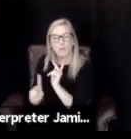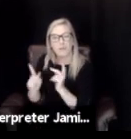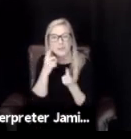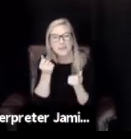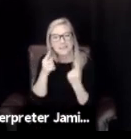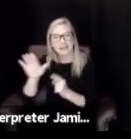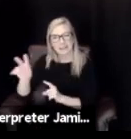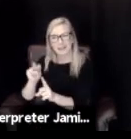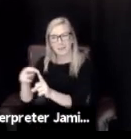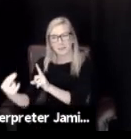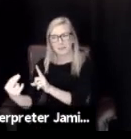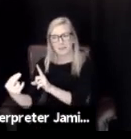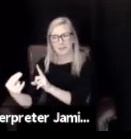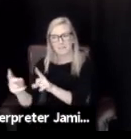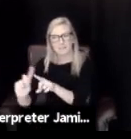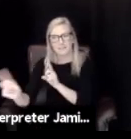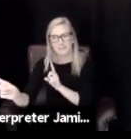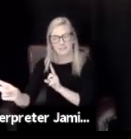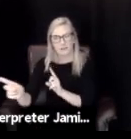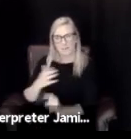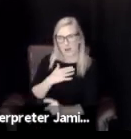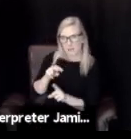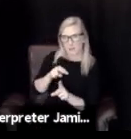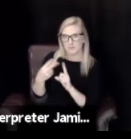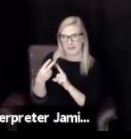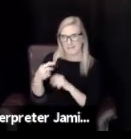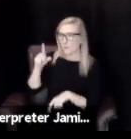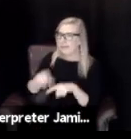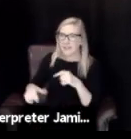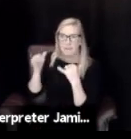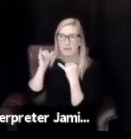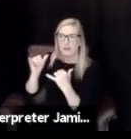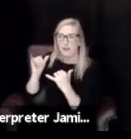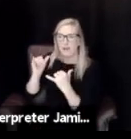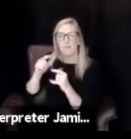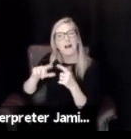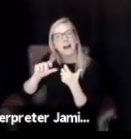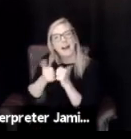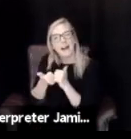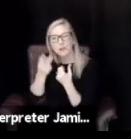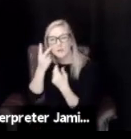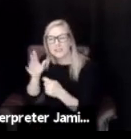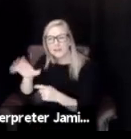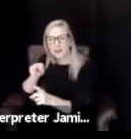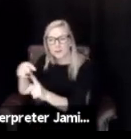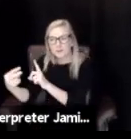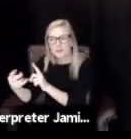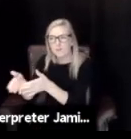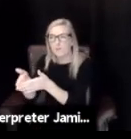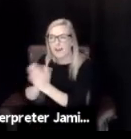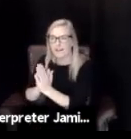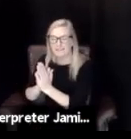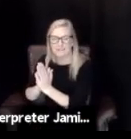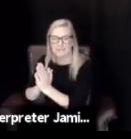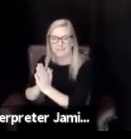perspective and you don't have theirs. And the only way to get it is to ask the right